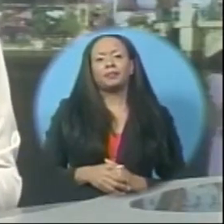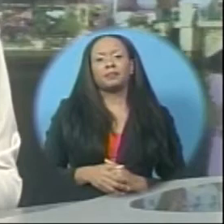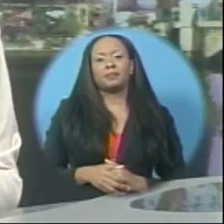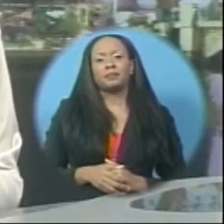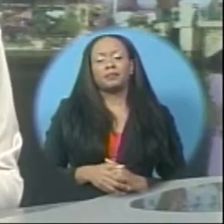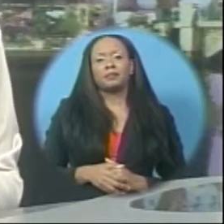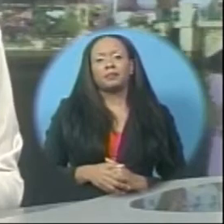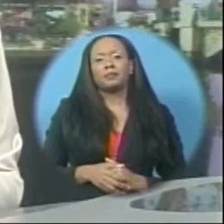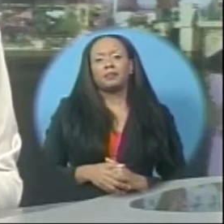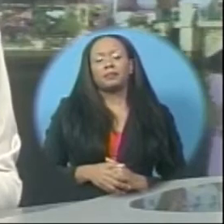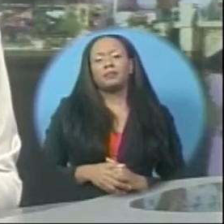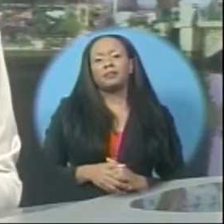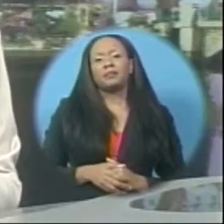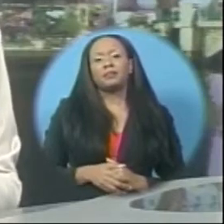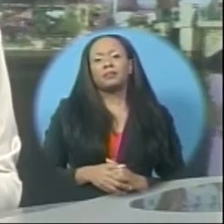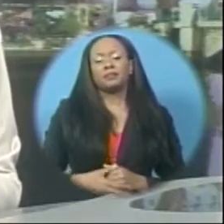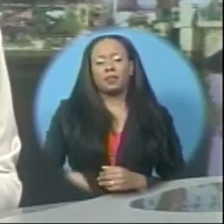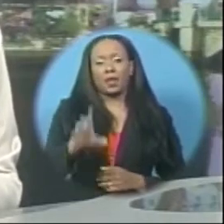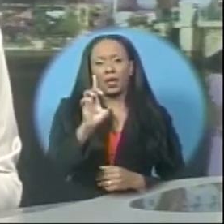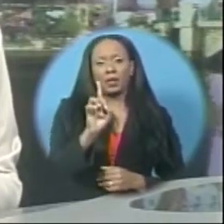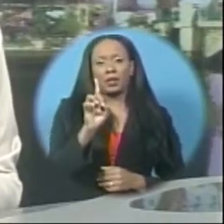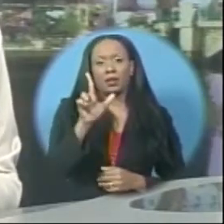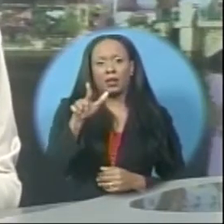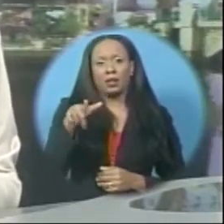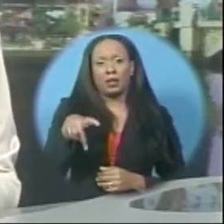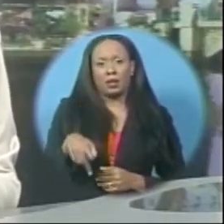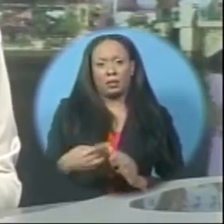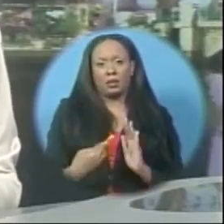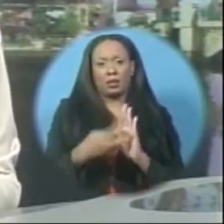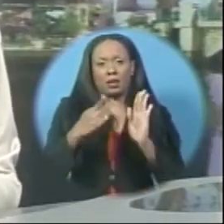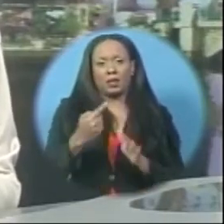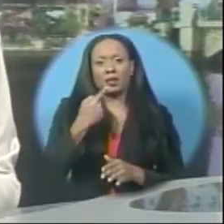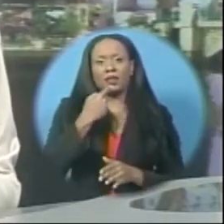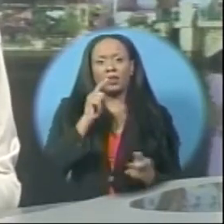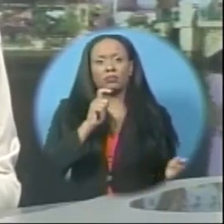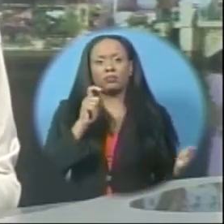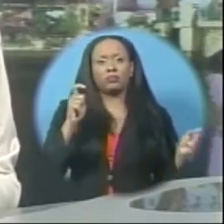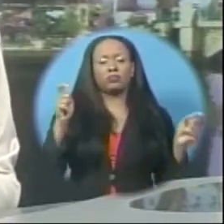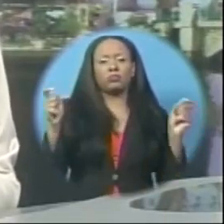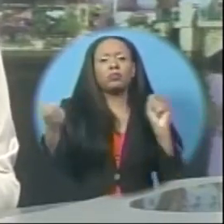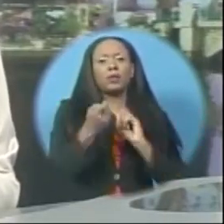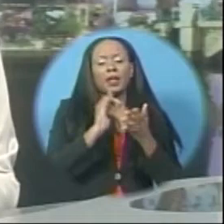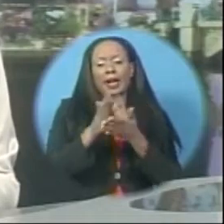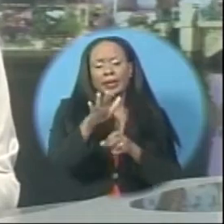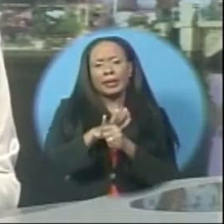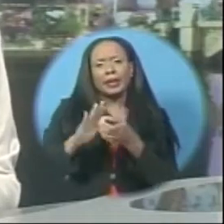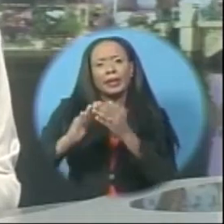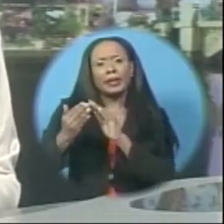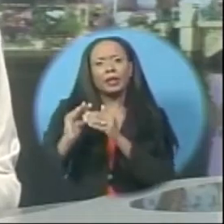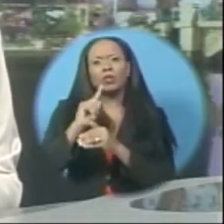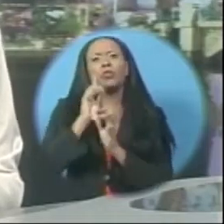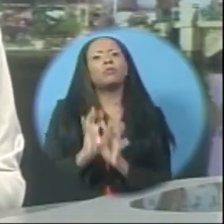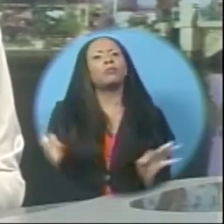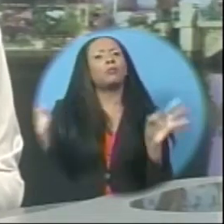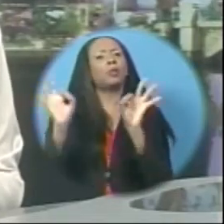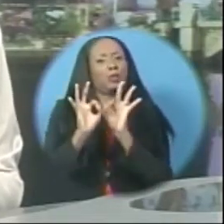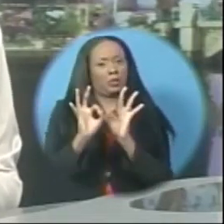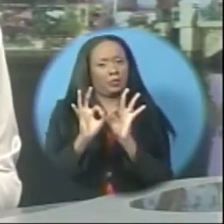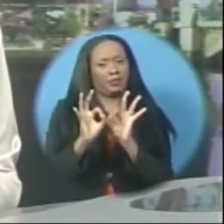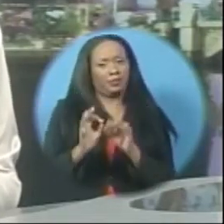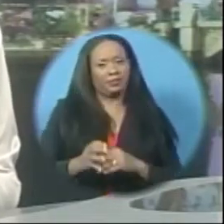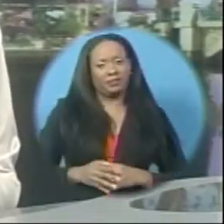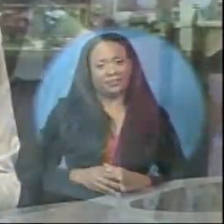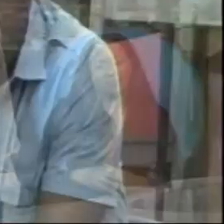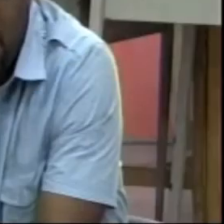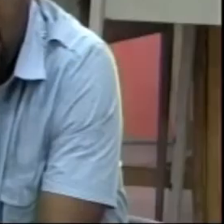Democratic Labour Party candidate for St. Michael East, Nicholas Allen, says transforming that constituency is priority. Speaking at